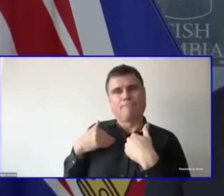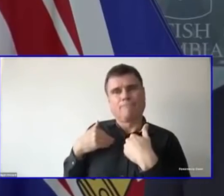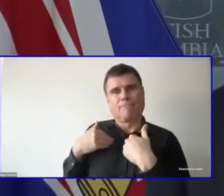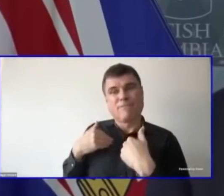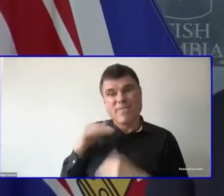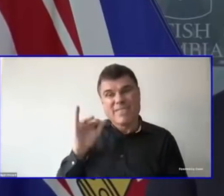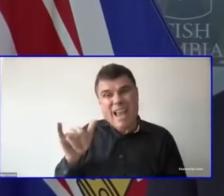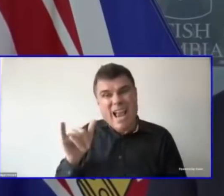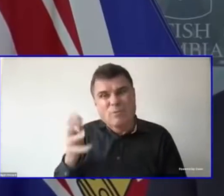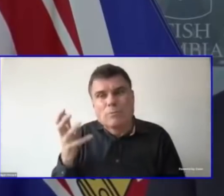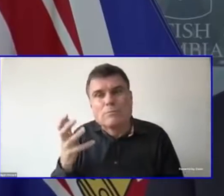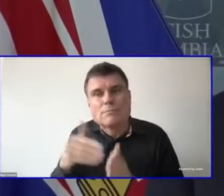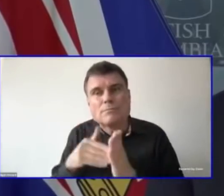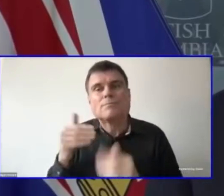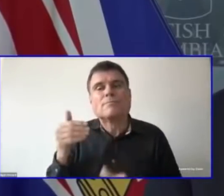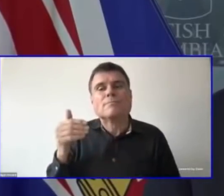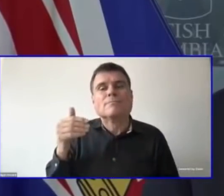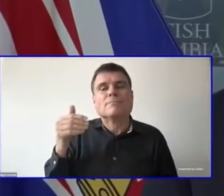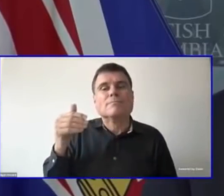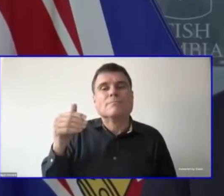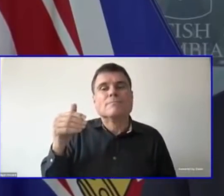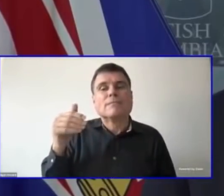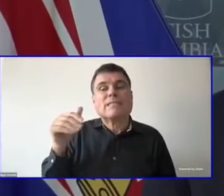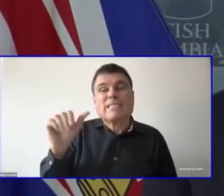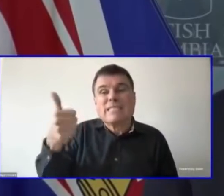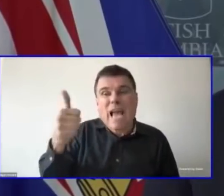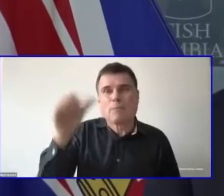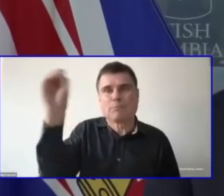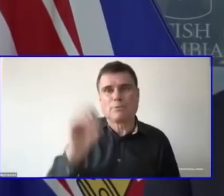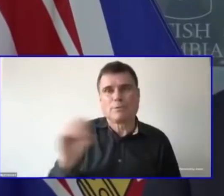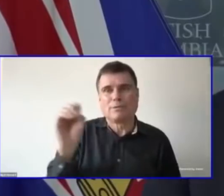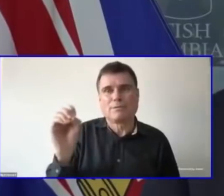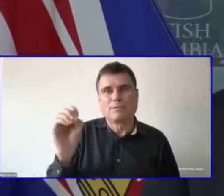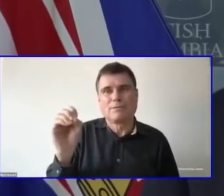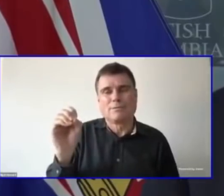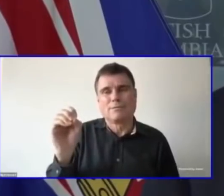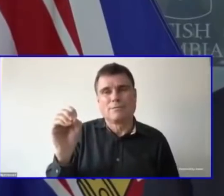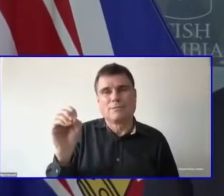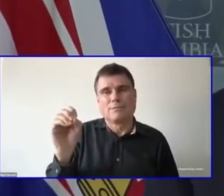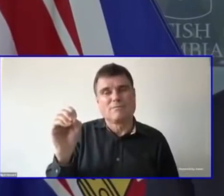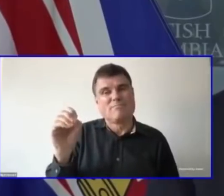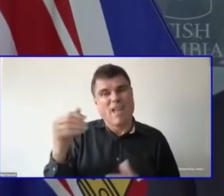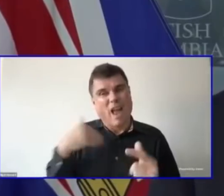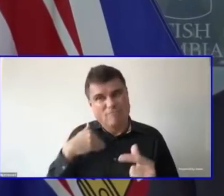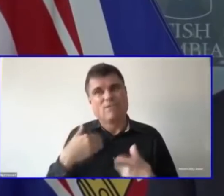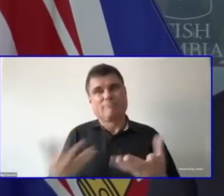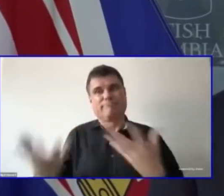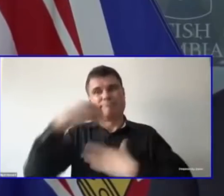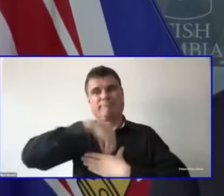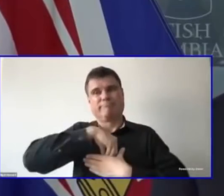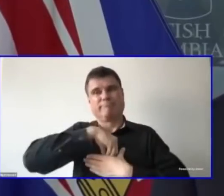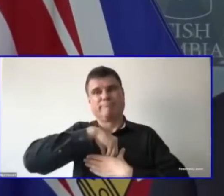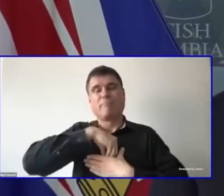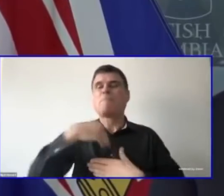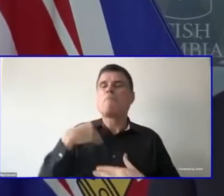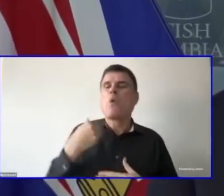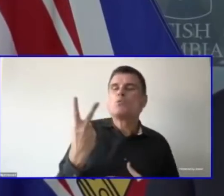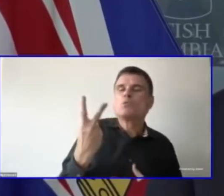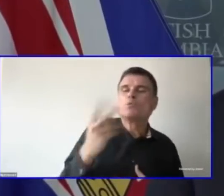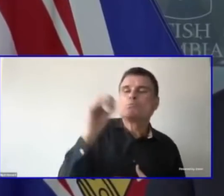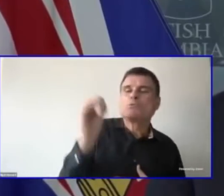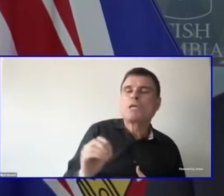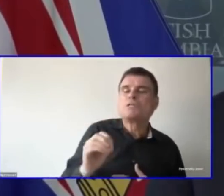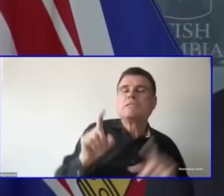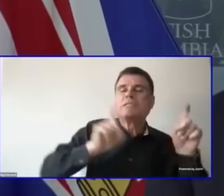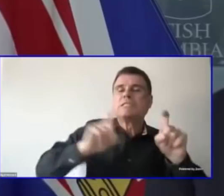increase across the province of about 3 times of what it had been a couple of weeks before. So we do have to adjust and change as a result of this, and